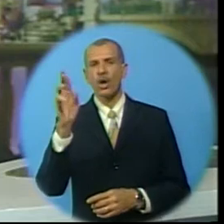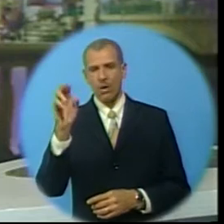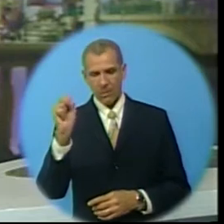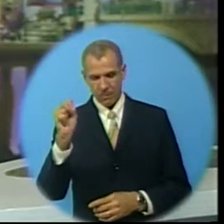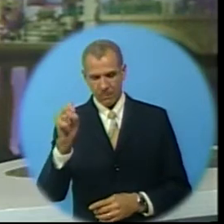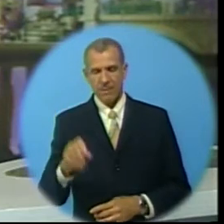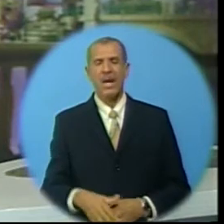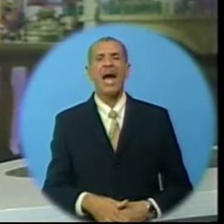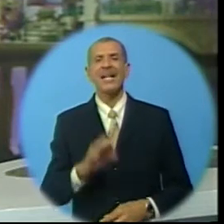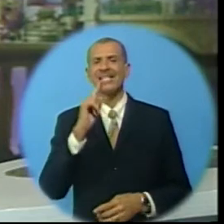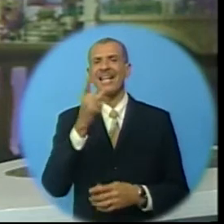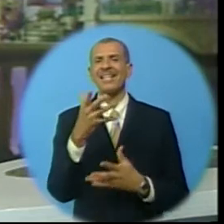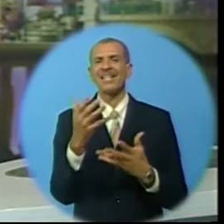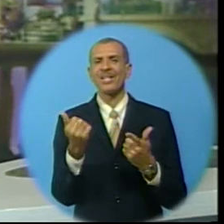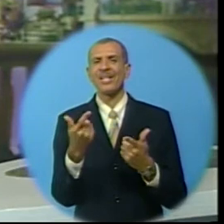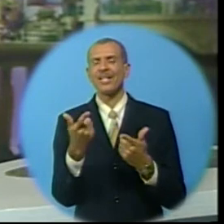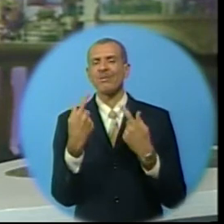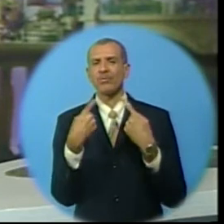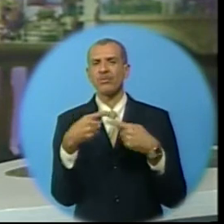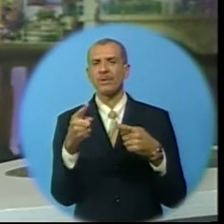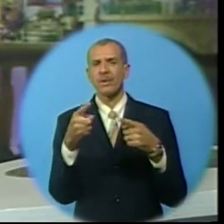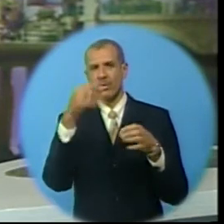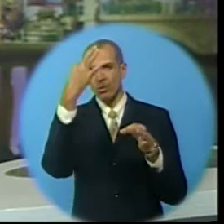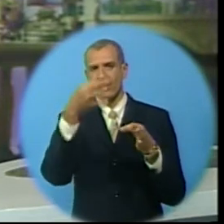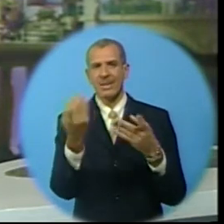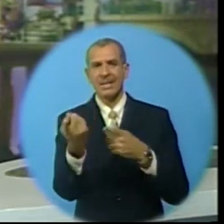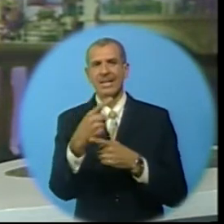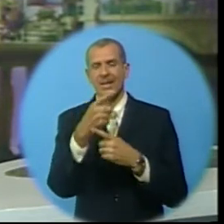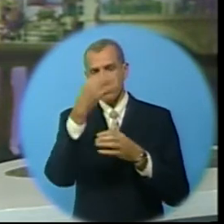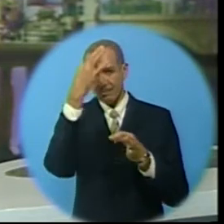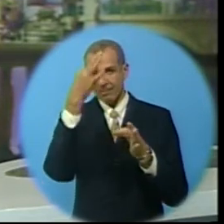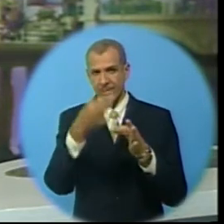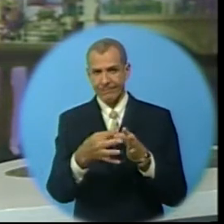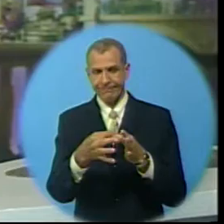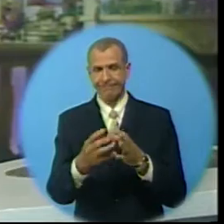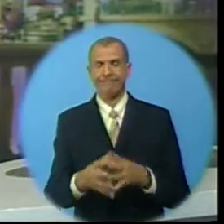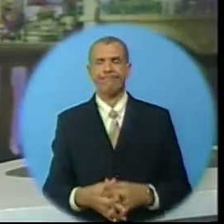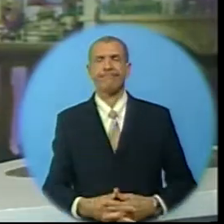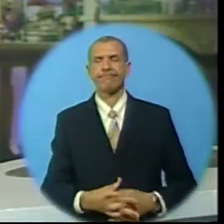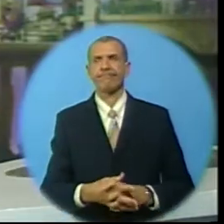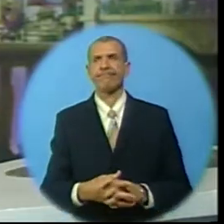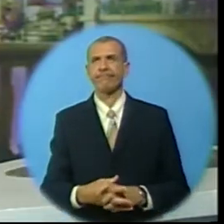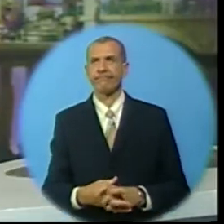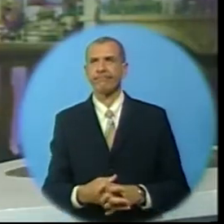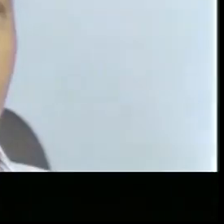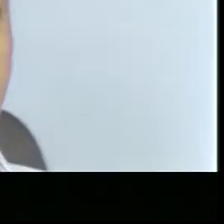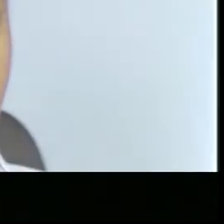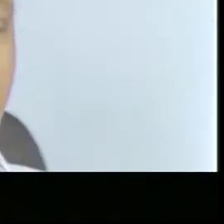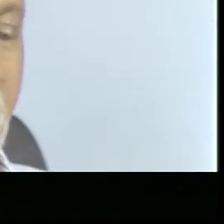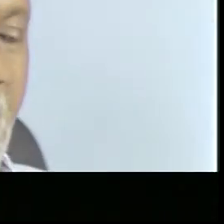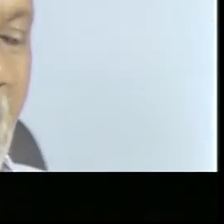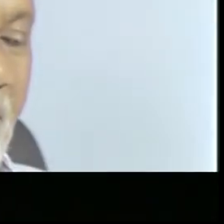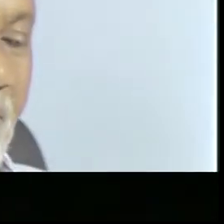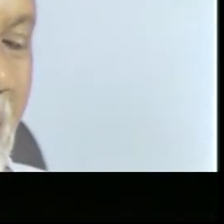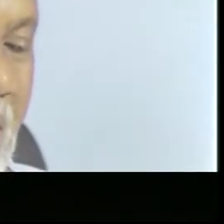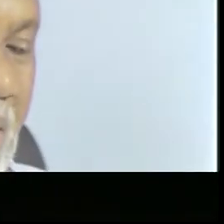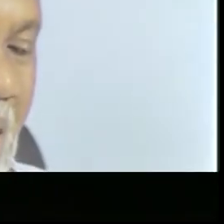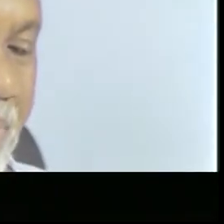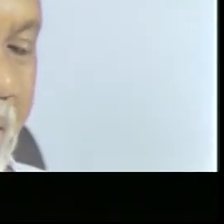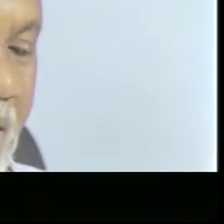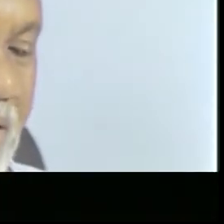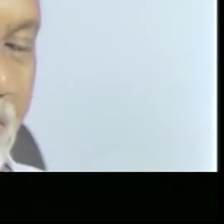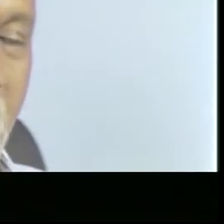the application was made to the court today for adjudication in the matter. We are also seeking to have